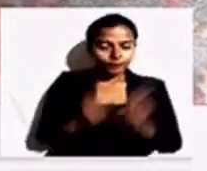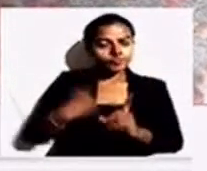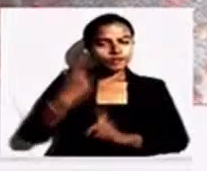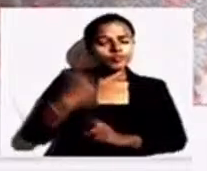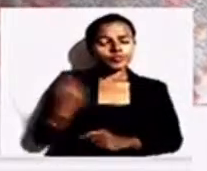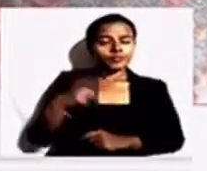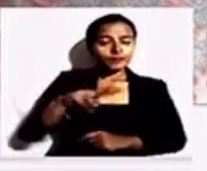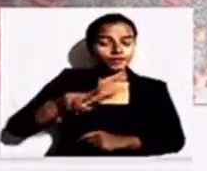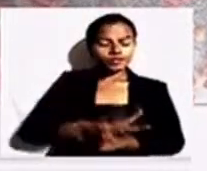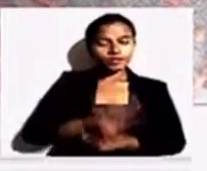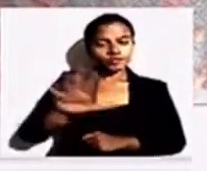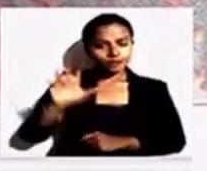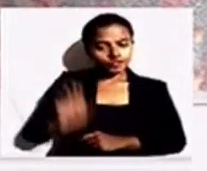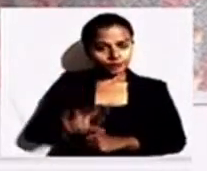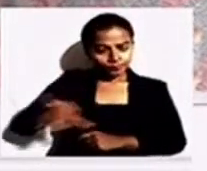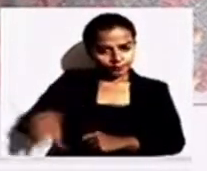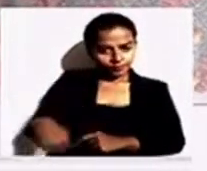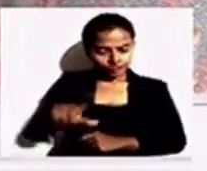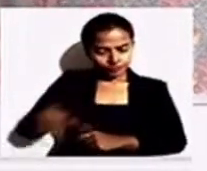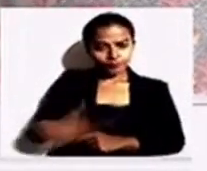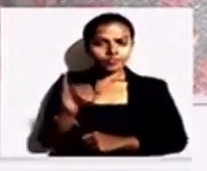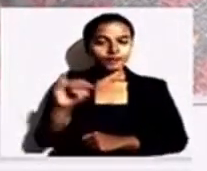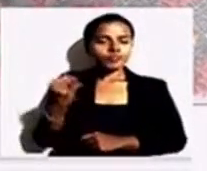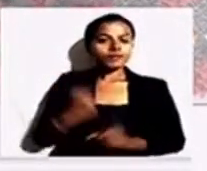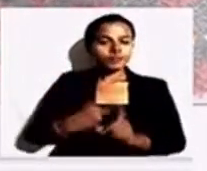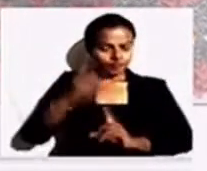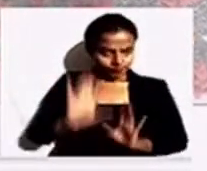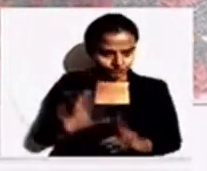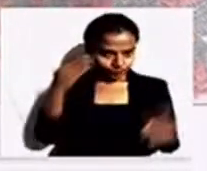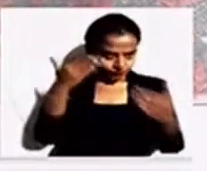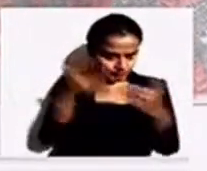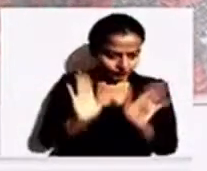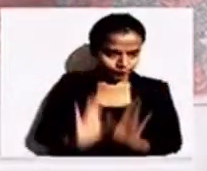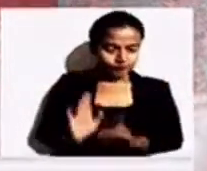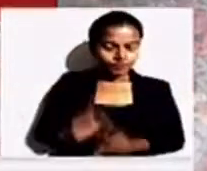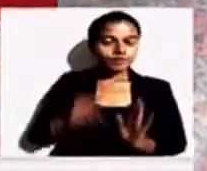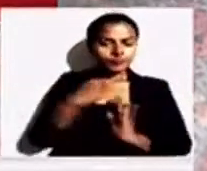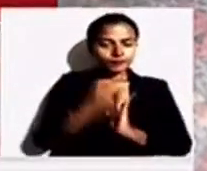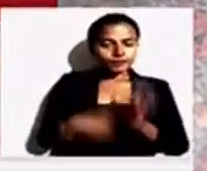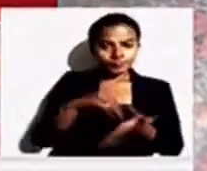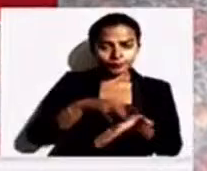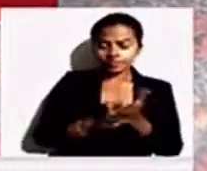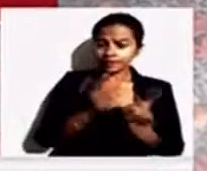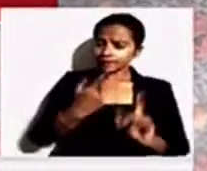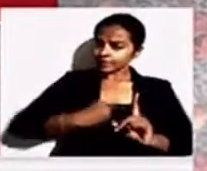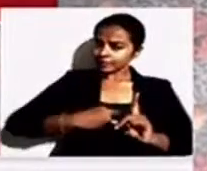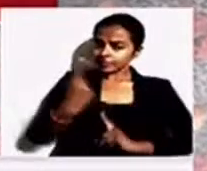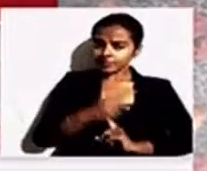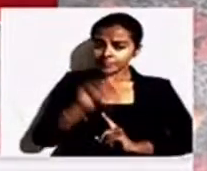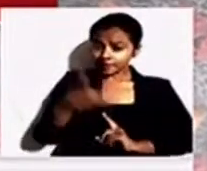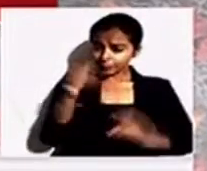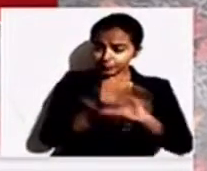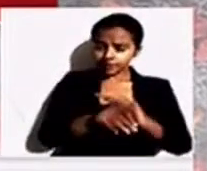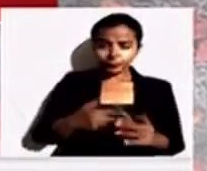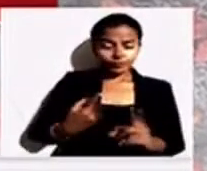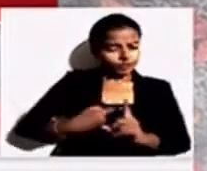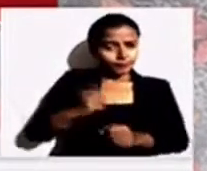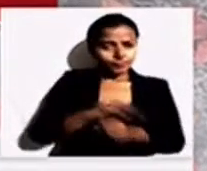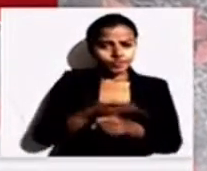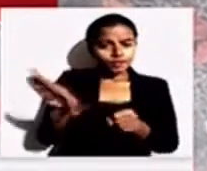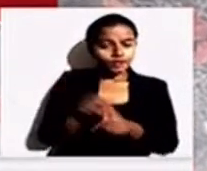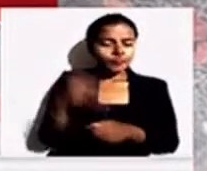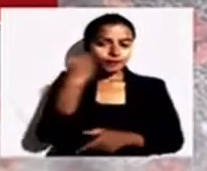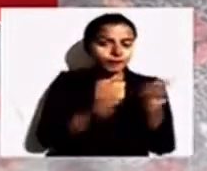25,760. According to the epidemiology unit, Sri Lanka recorded its highest single-day spike in COVID-19 cases yesterday, which